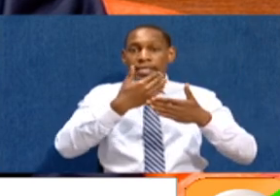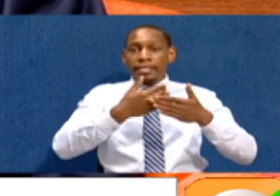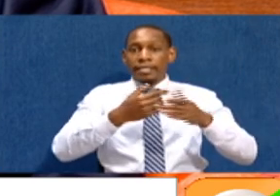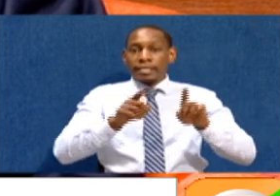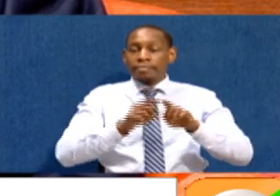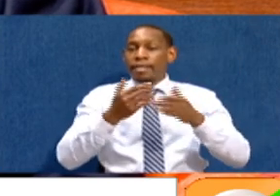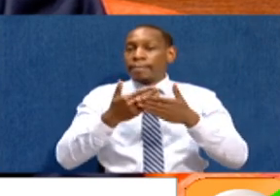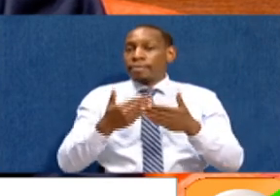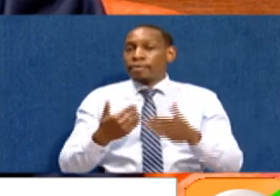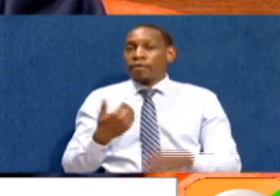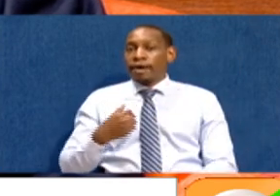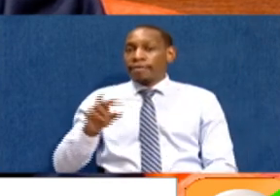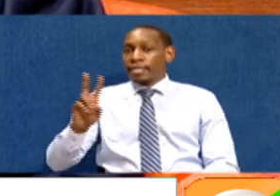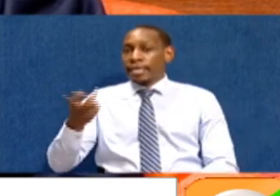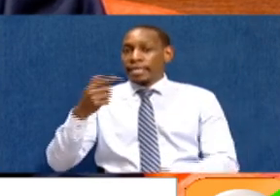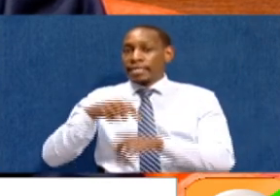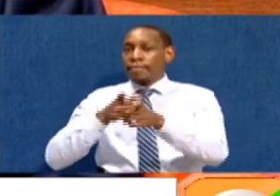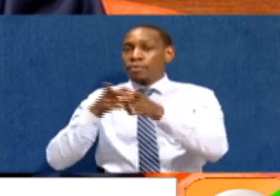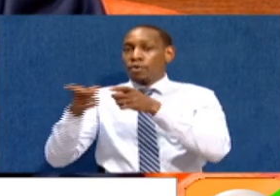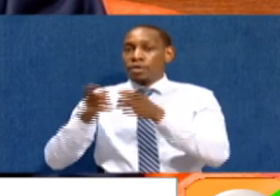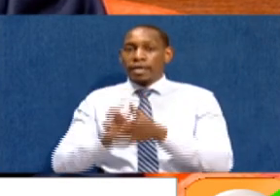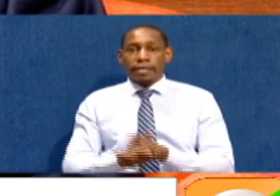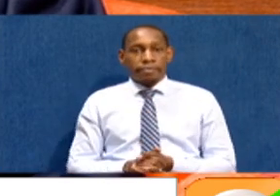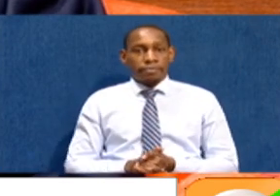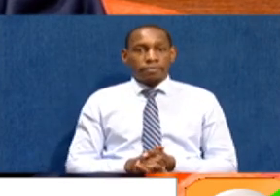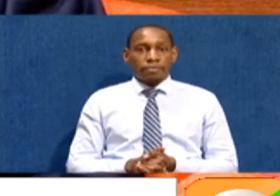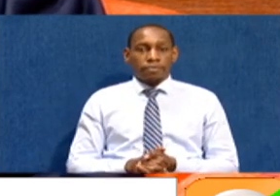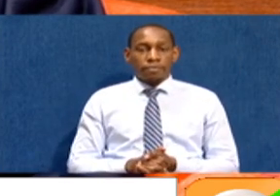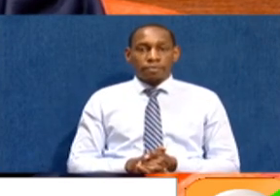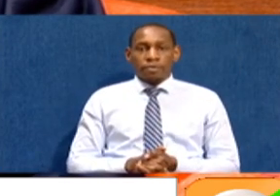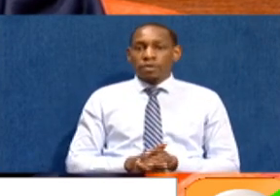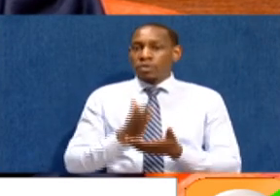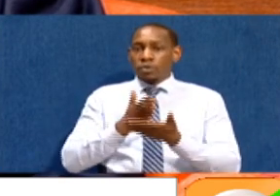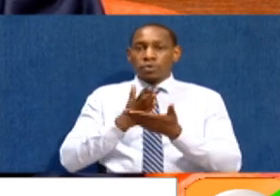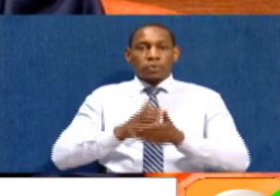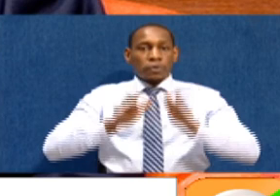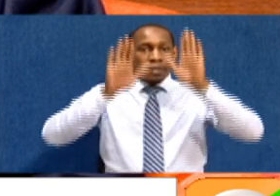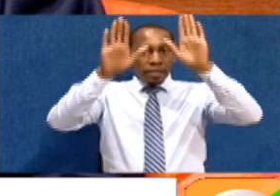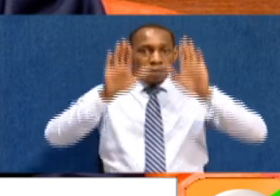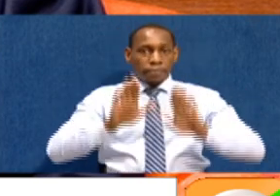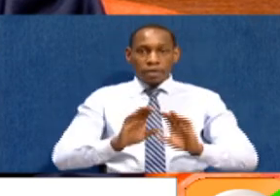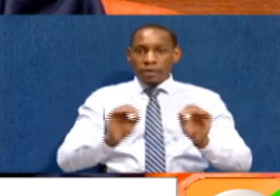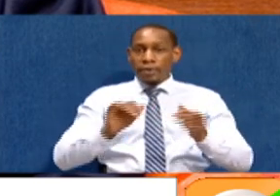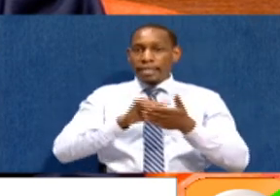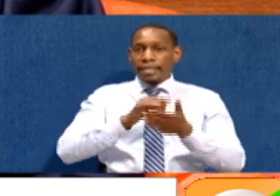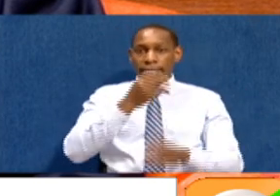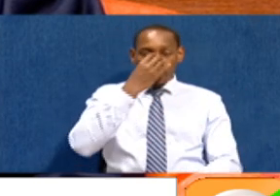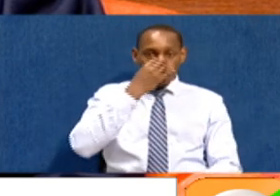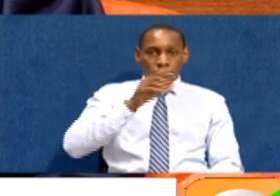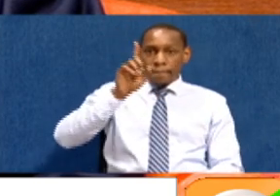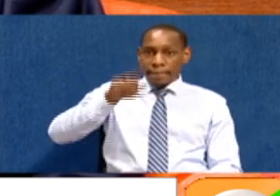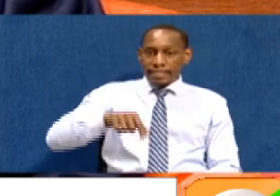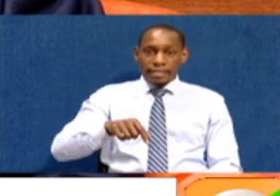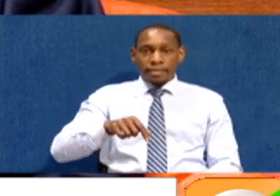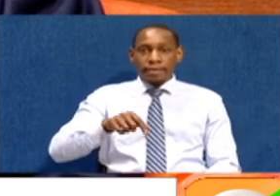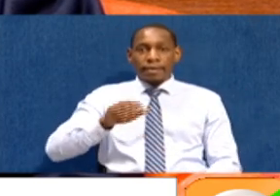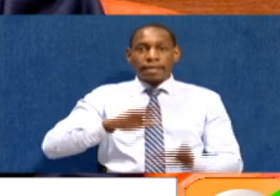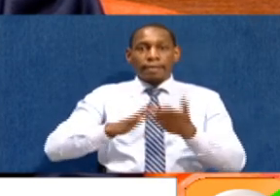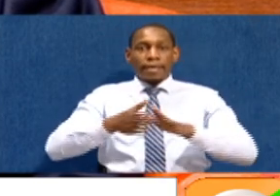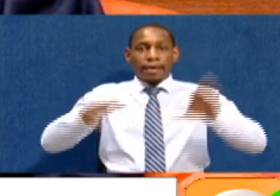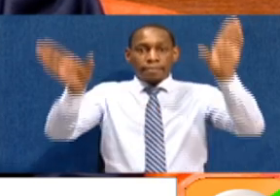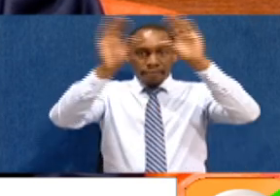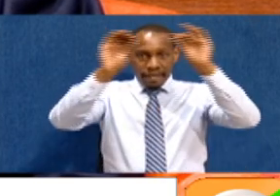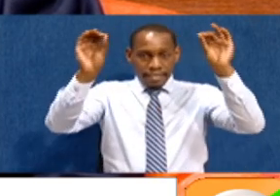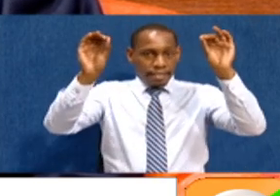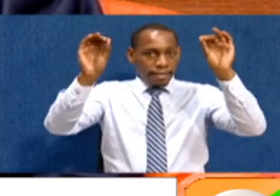he got his second term. It is not absolutely necessary that William Ruto must become president